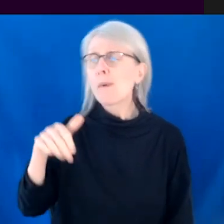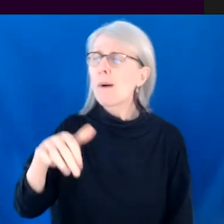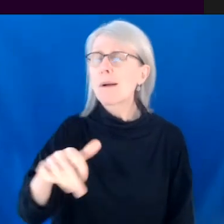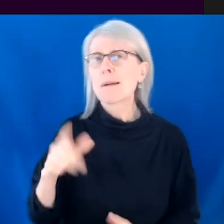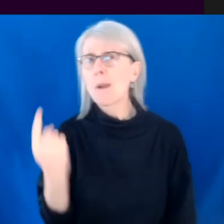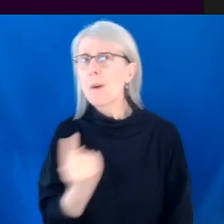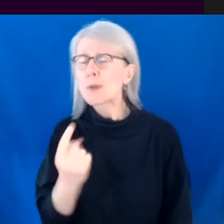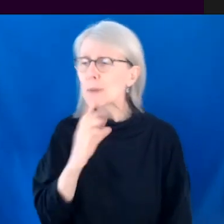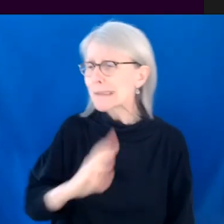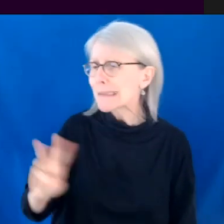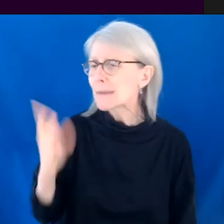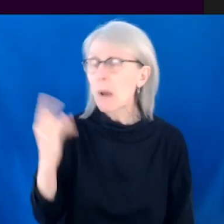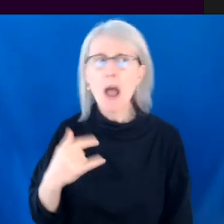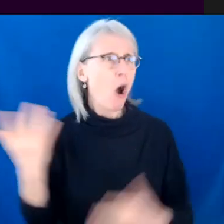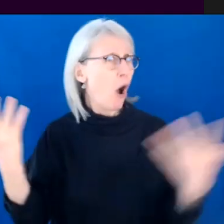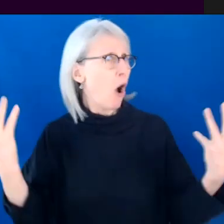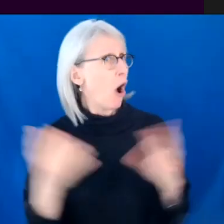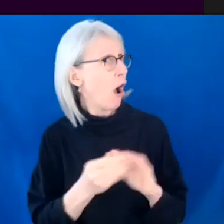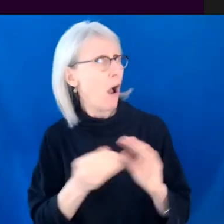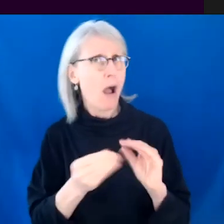when you're six years old? You know, it was like, kind of like.